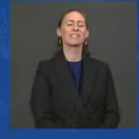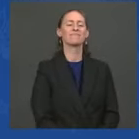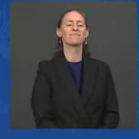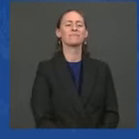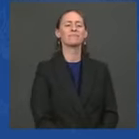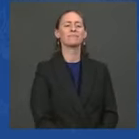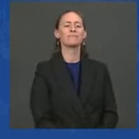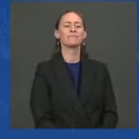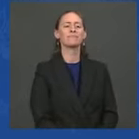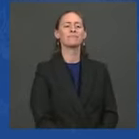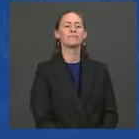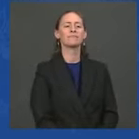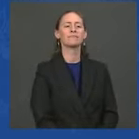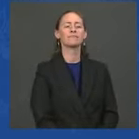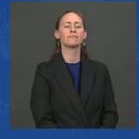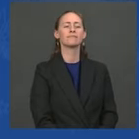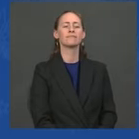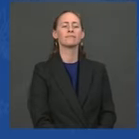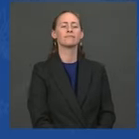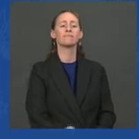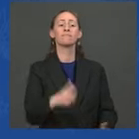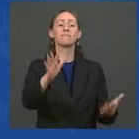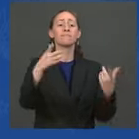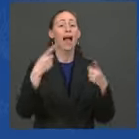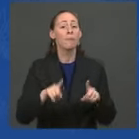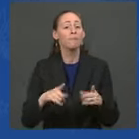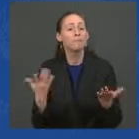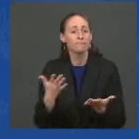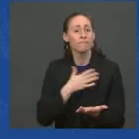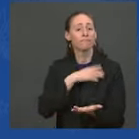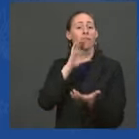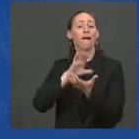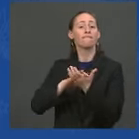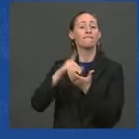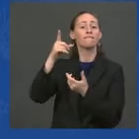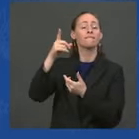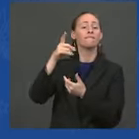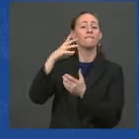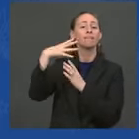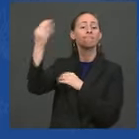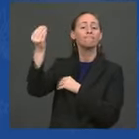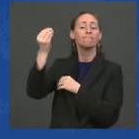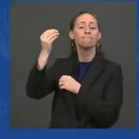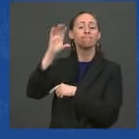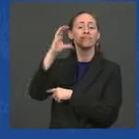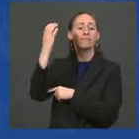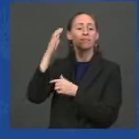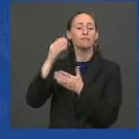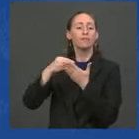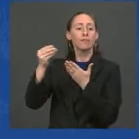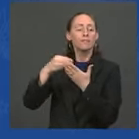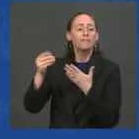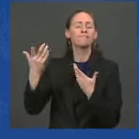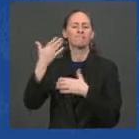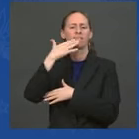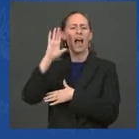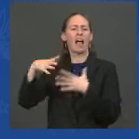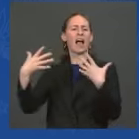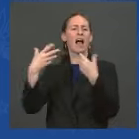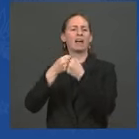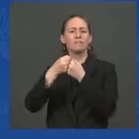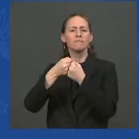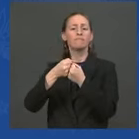accident. My wife was Christmas shopping, and my daughter was killed. My wife was killed. And my two young